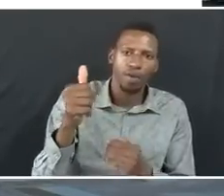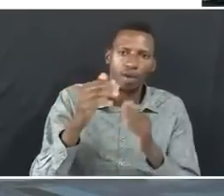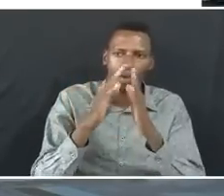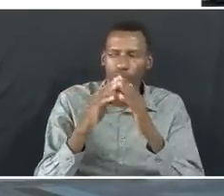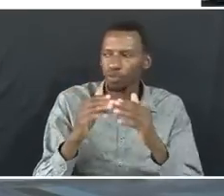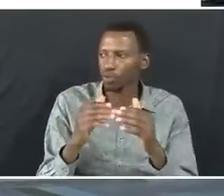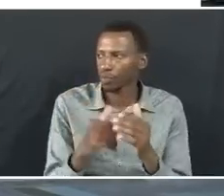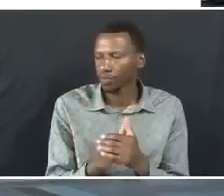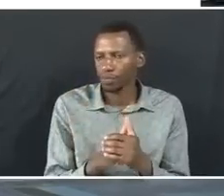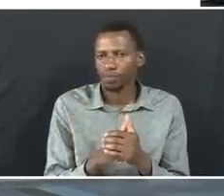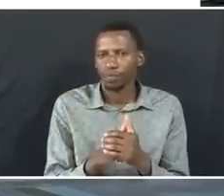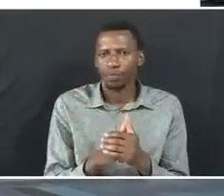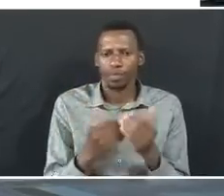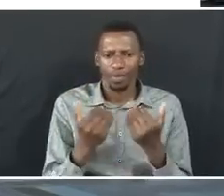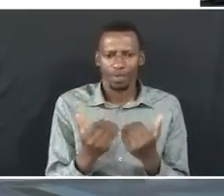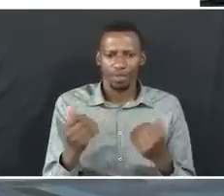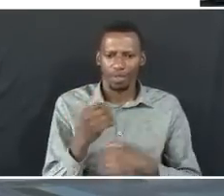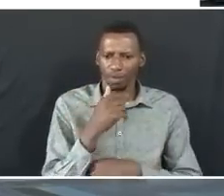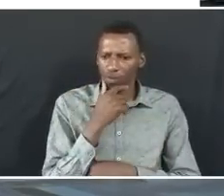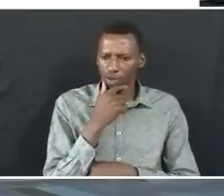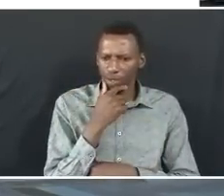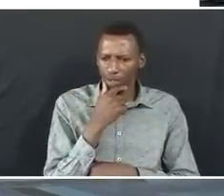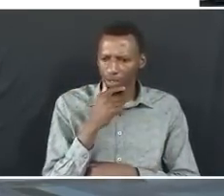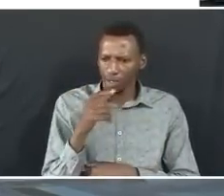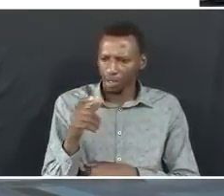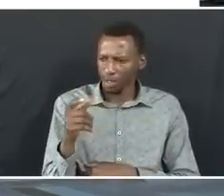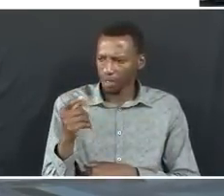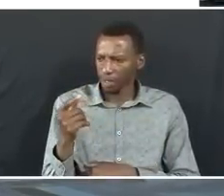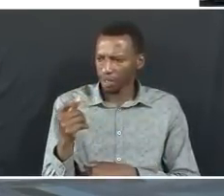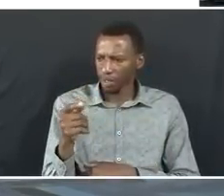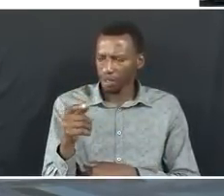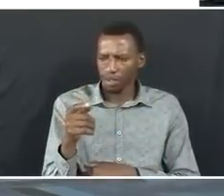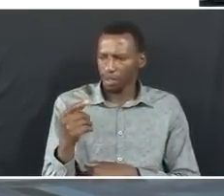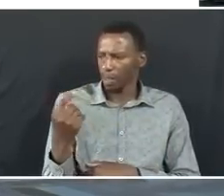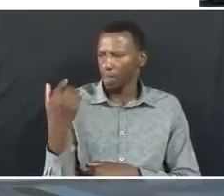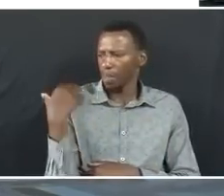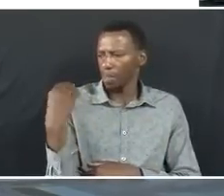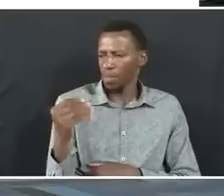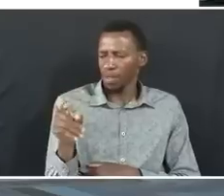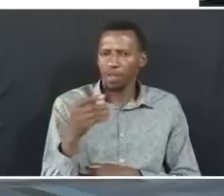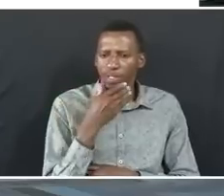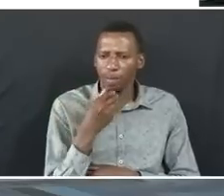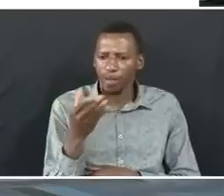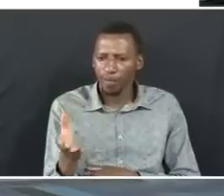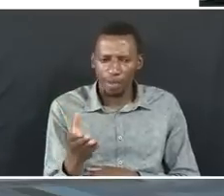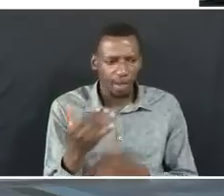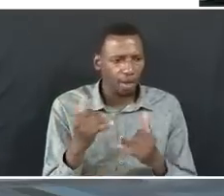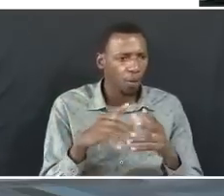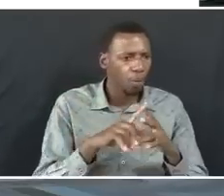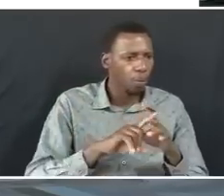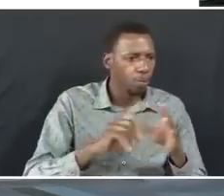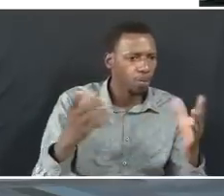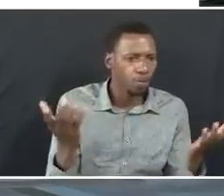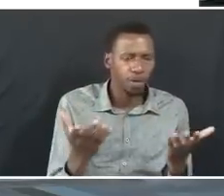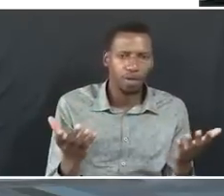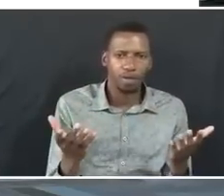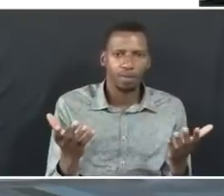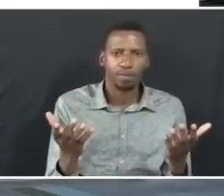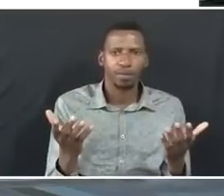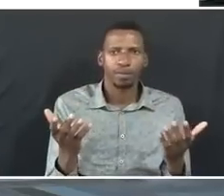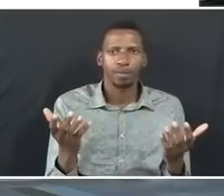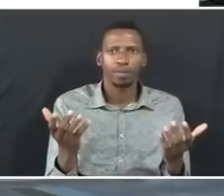Leah. Kids are wondering, this guy showed up the other day, where has he gone to? Again, they suffered